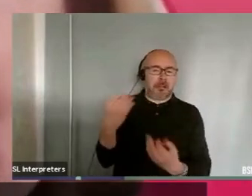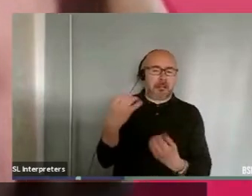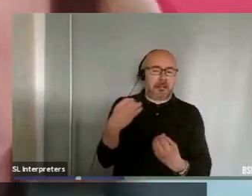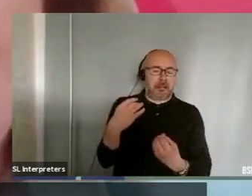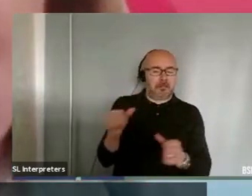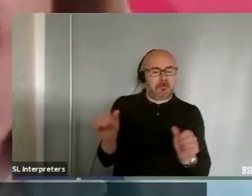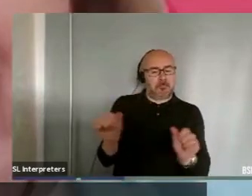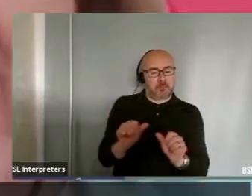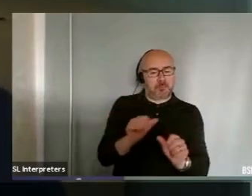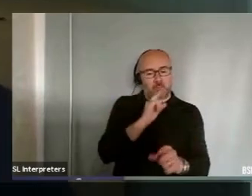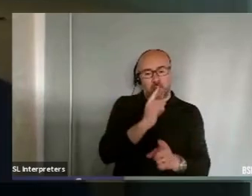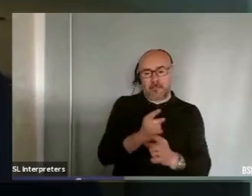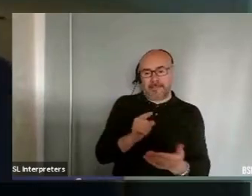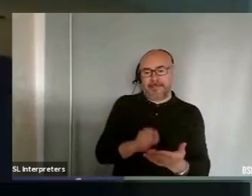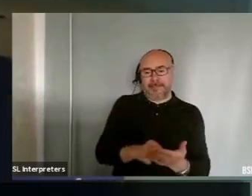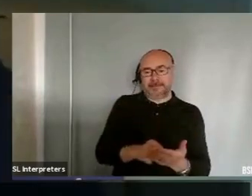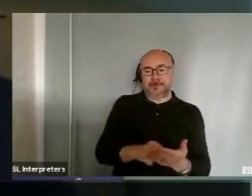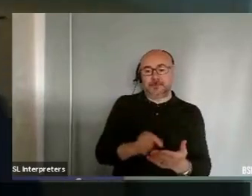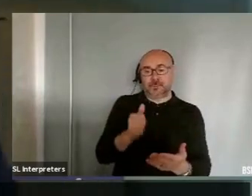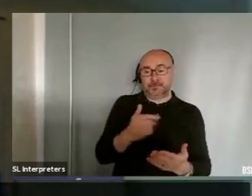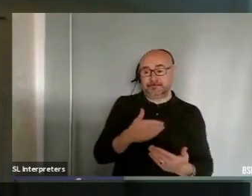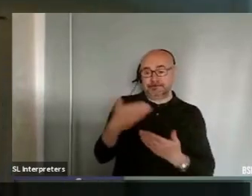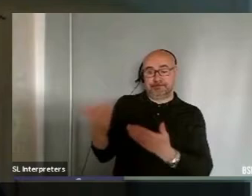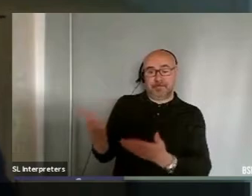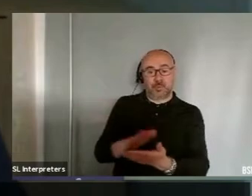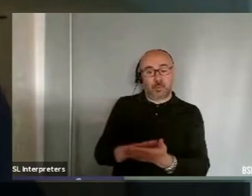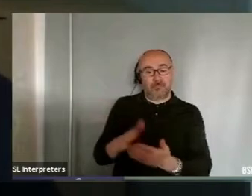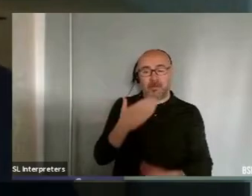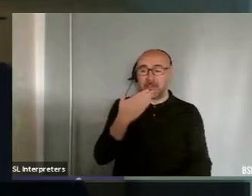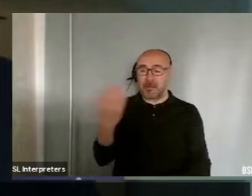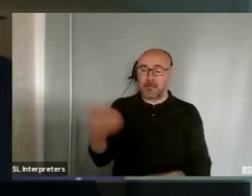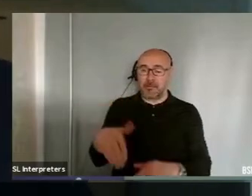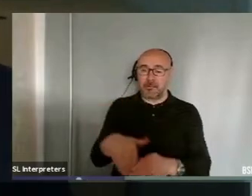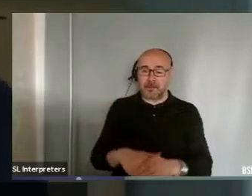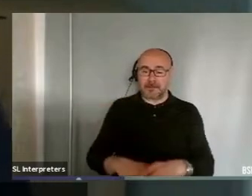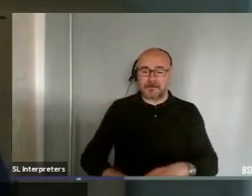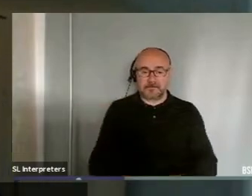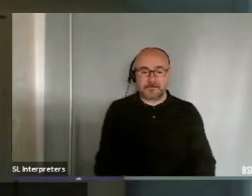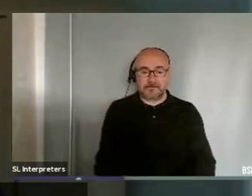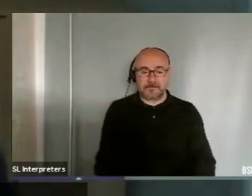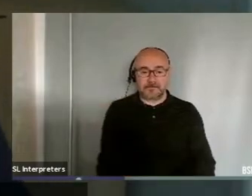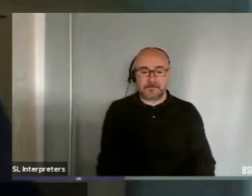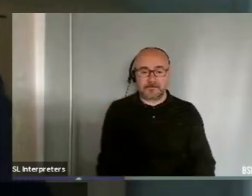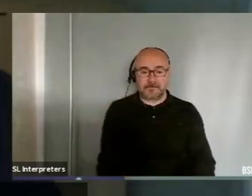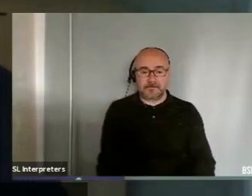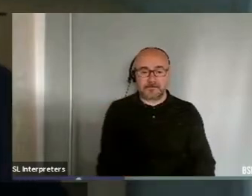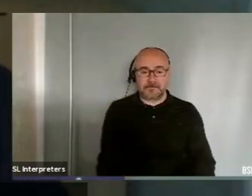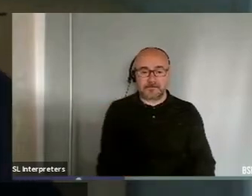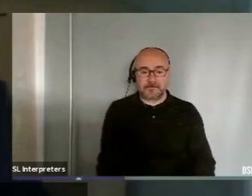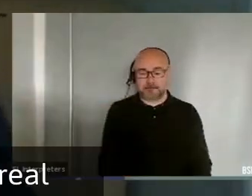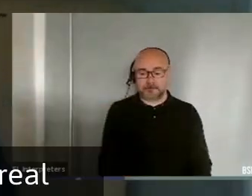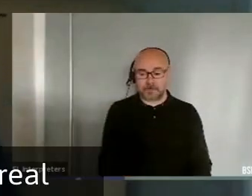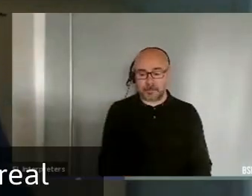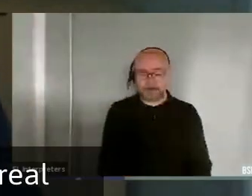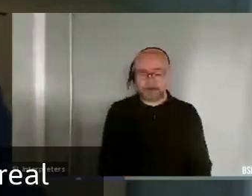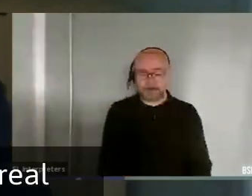us. I mean, thank you so much for that very, very kind and very warm welcome and introduction. And I